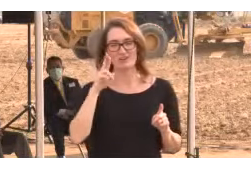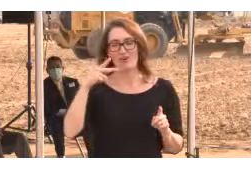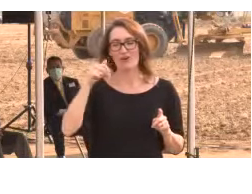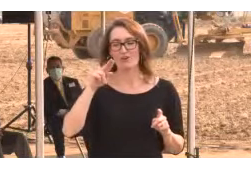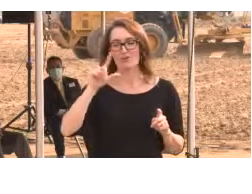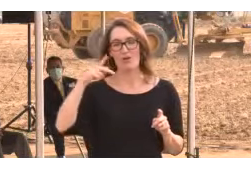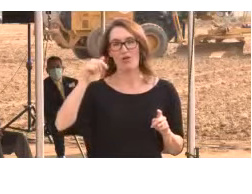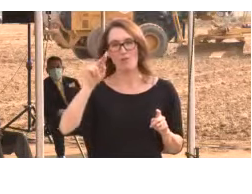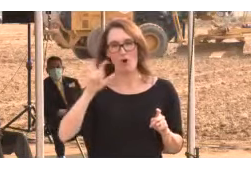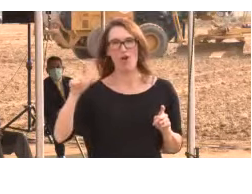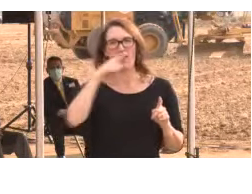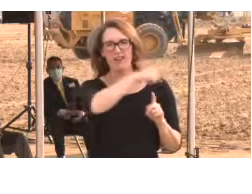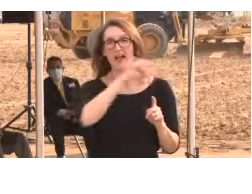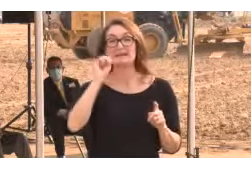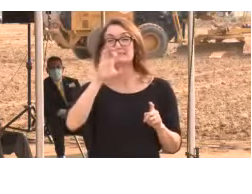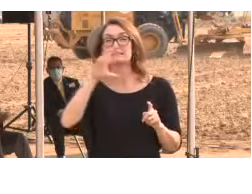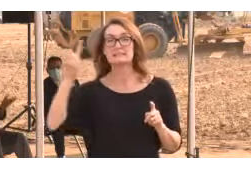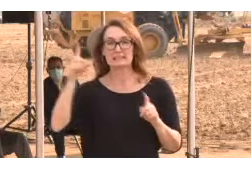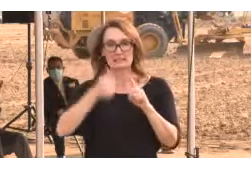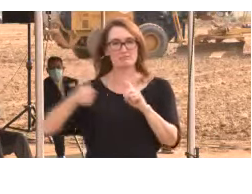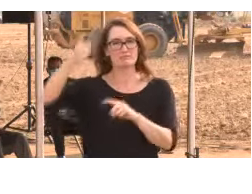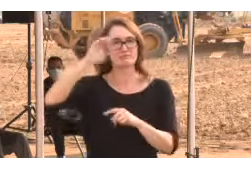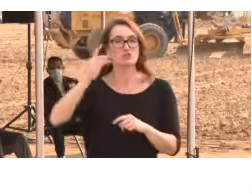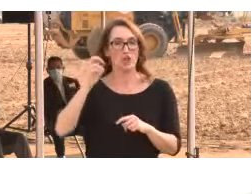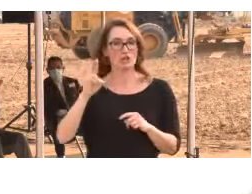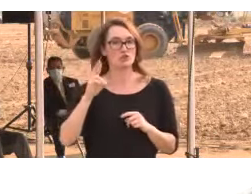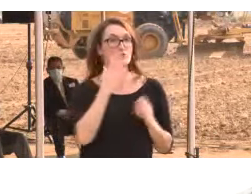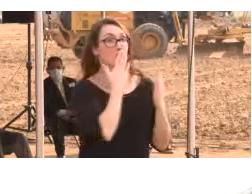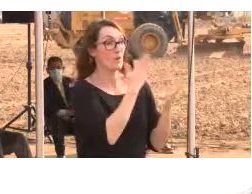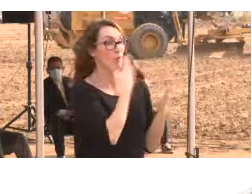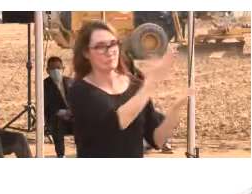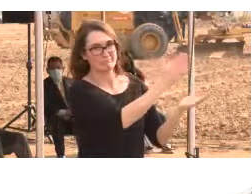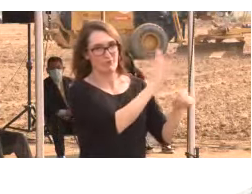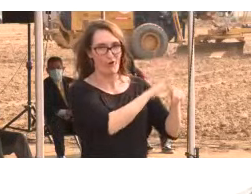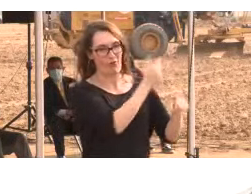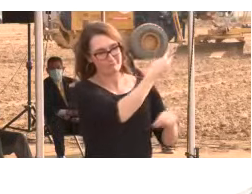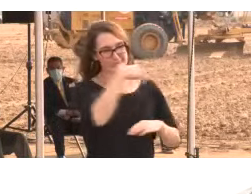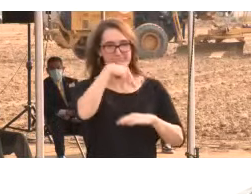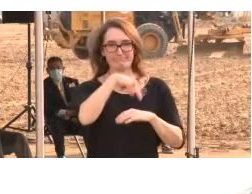Community College District, to the podium. Thank you.